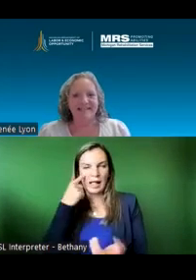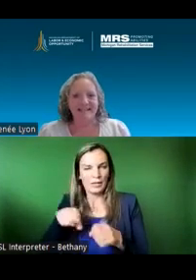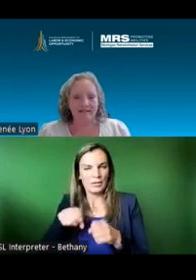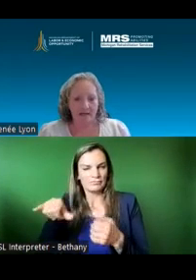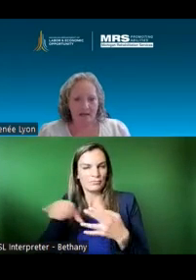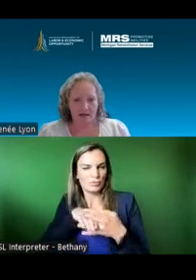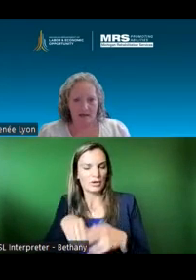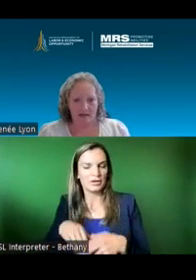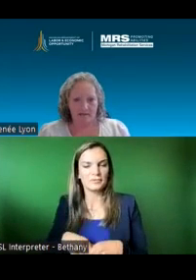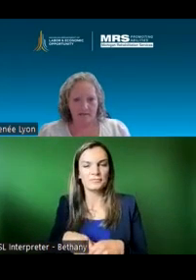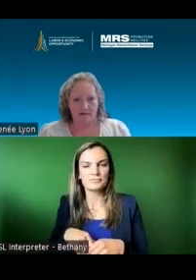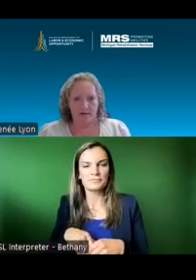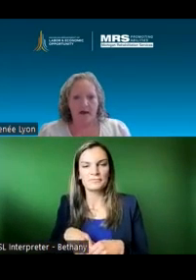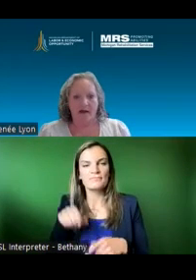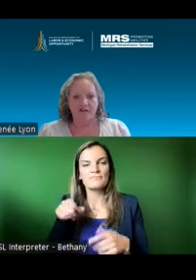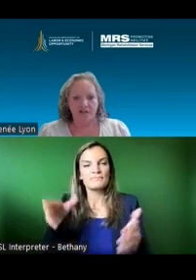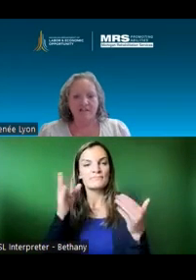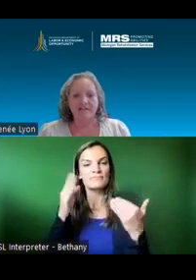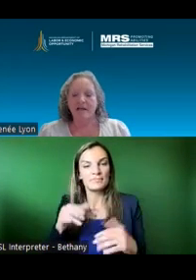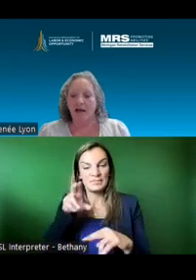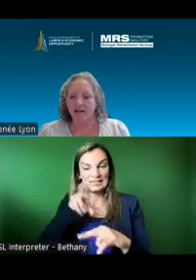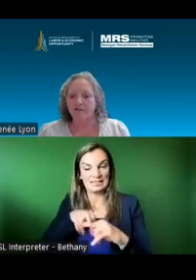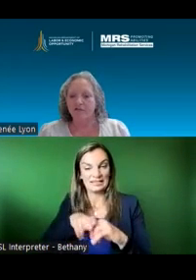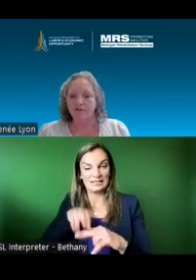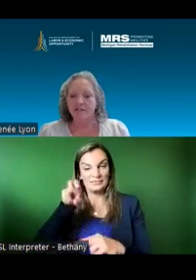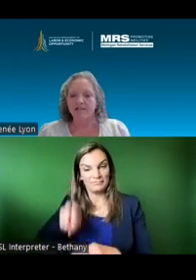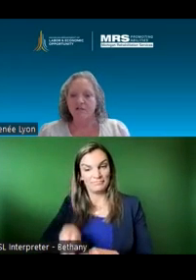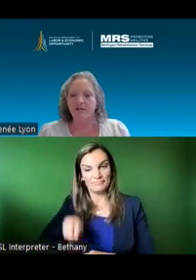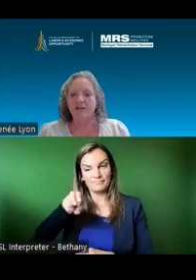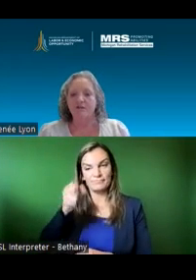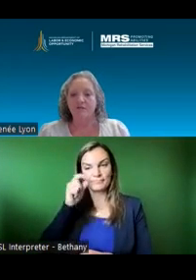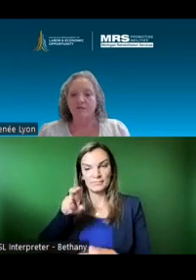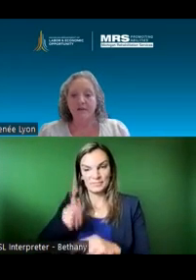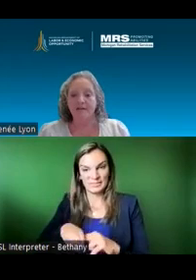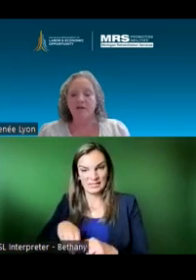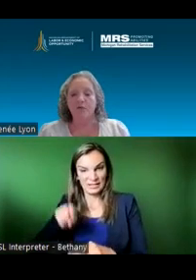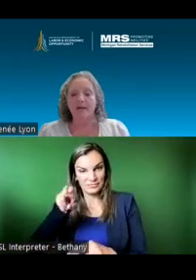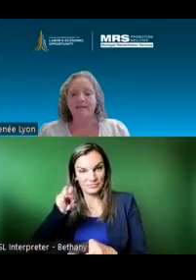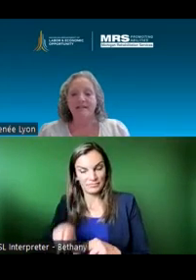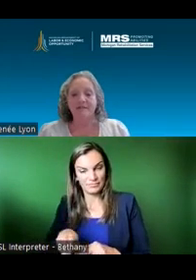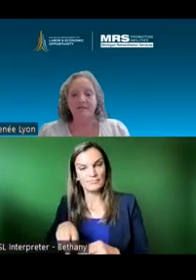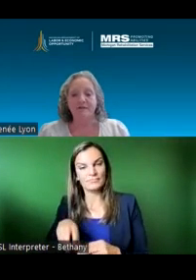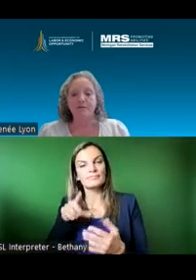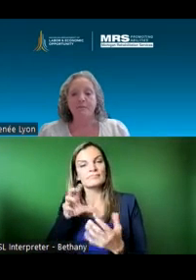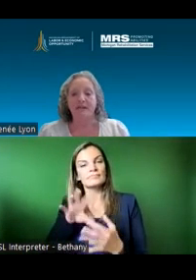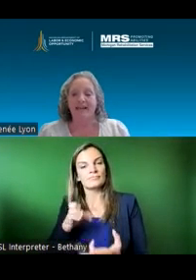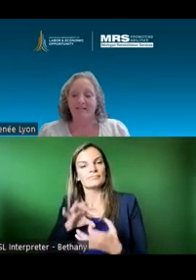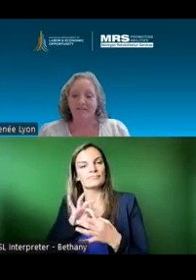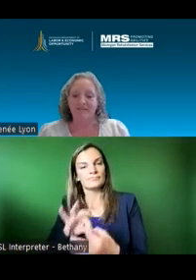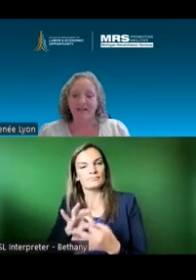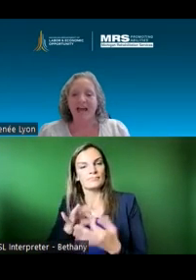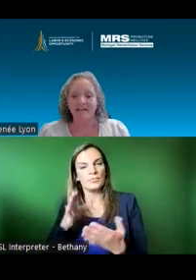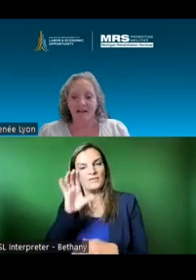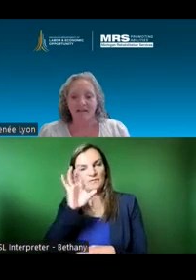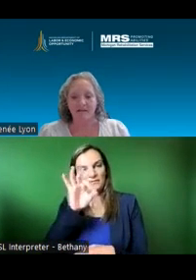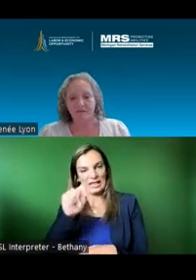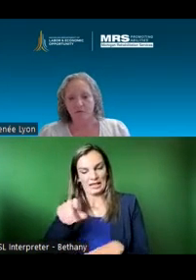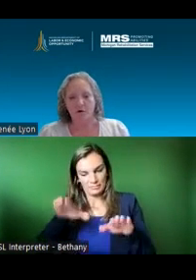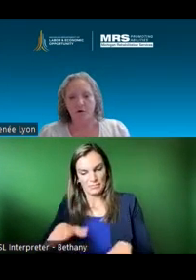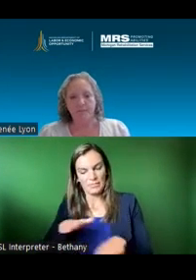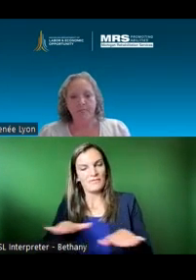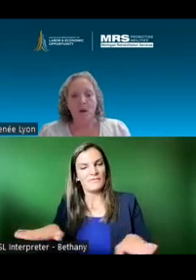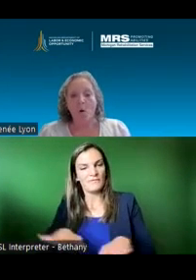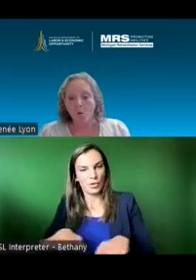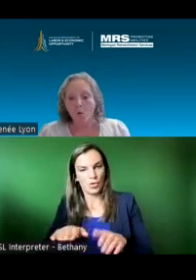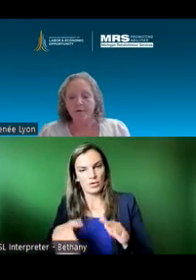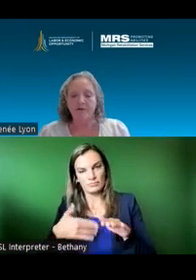9, seat height. Adjust the height of your seat so that your feet are resting firmly flat on the